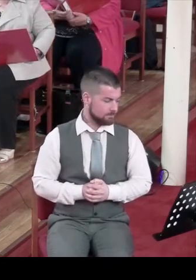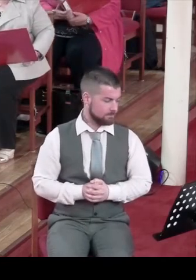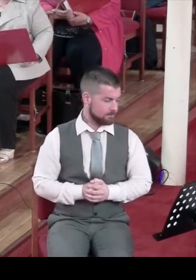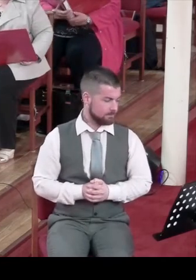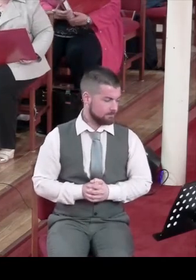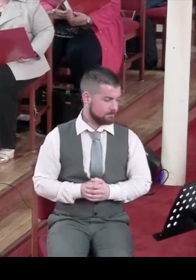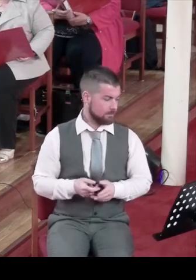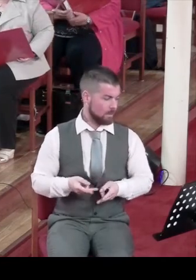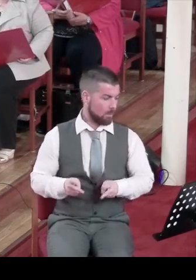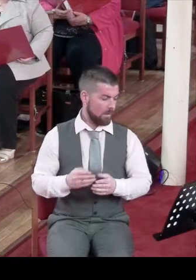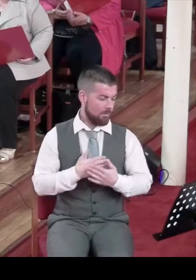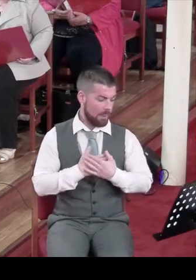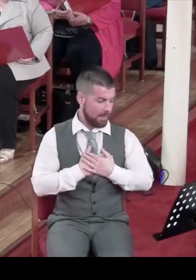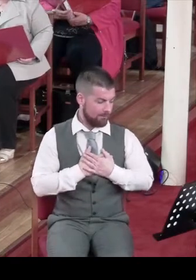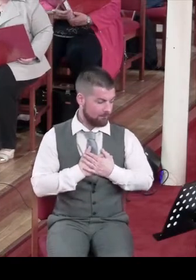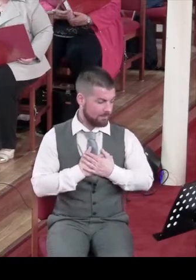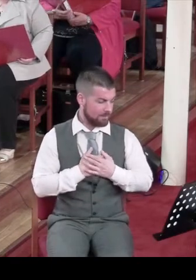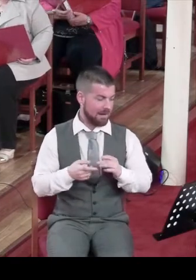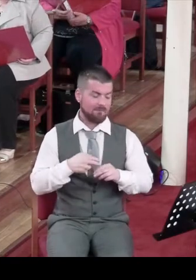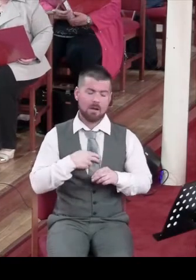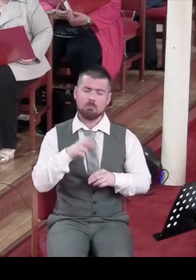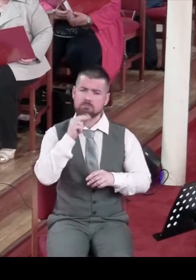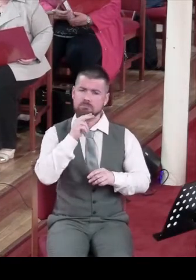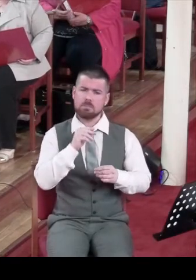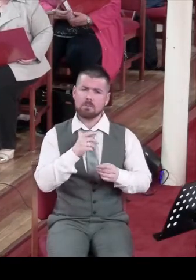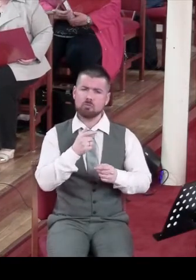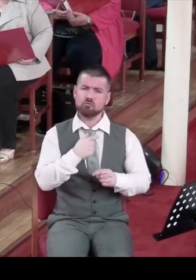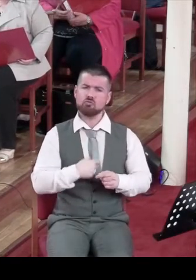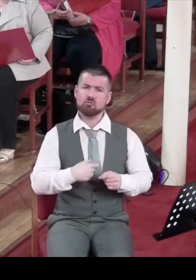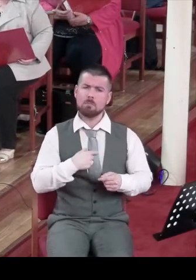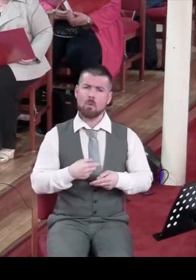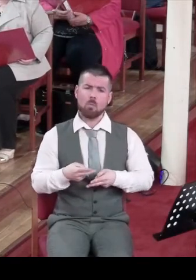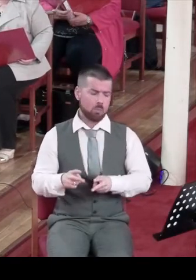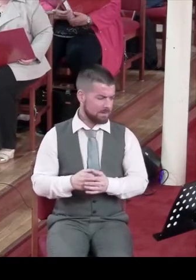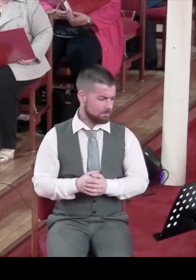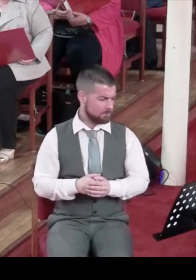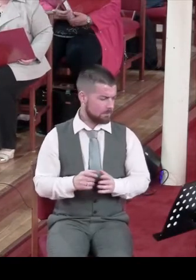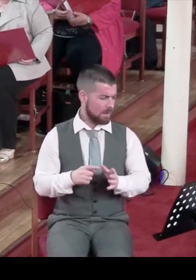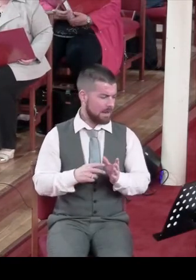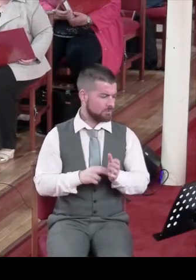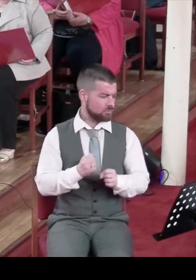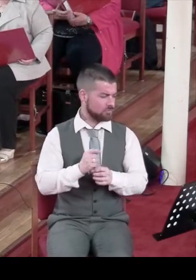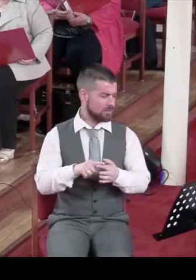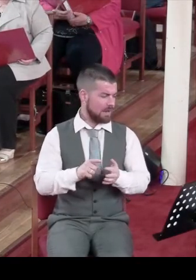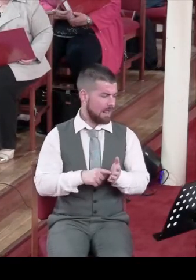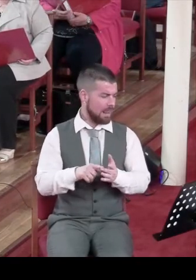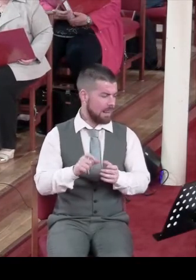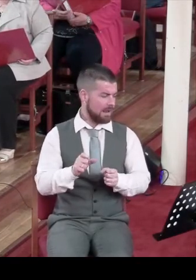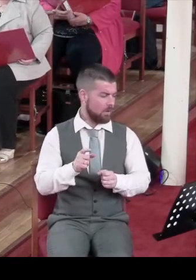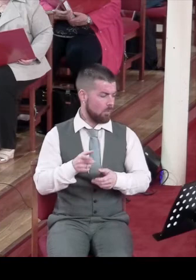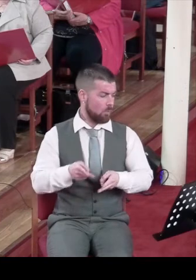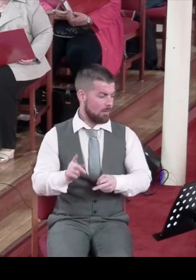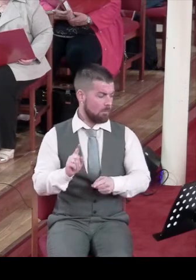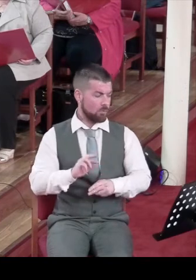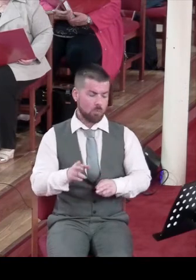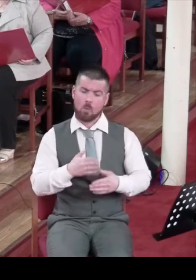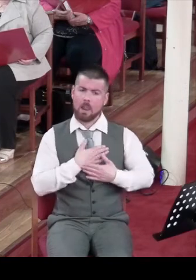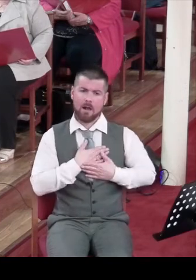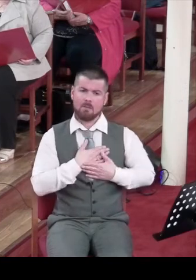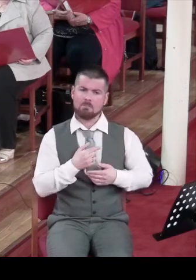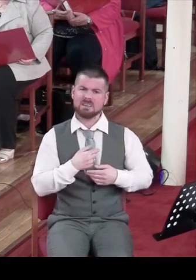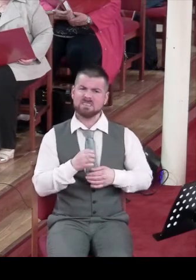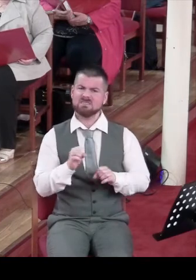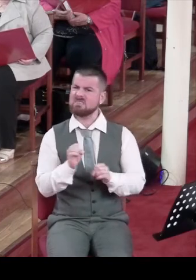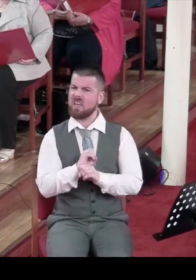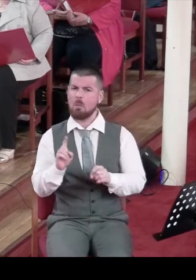The way of love. If I speak with human elegance and angelic ecstasy, but don't love, I'm nothing